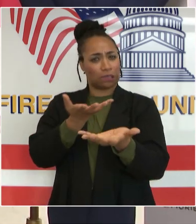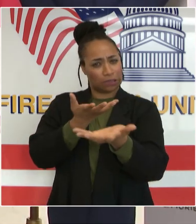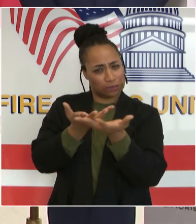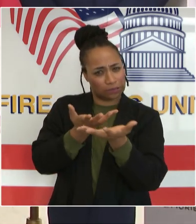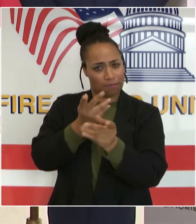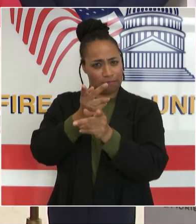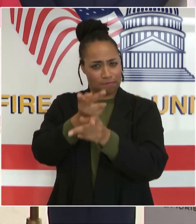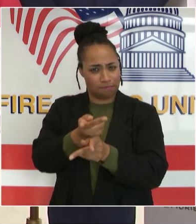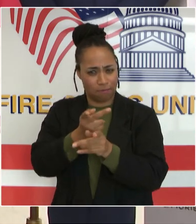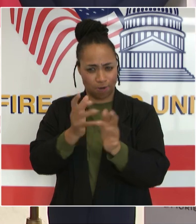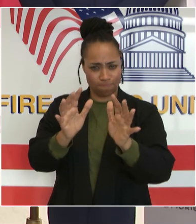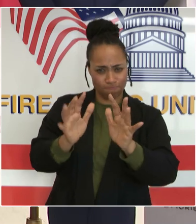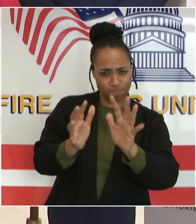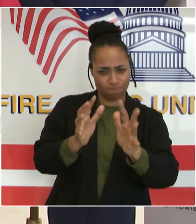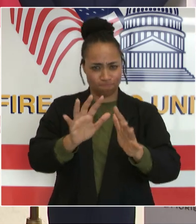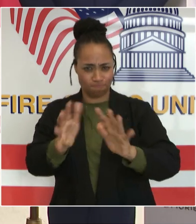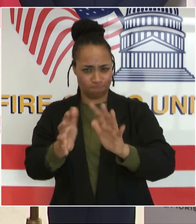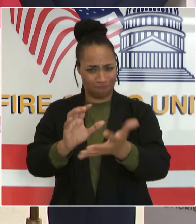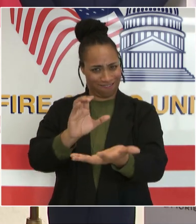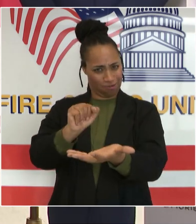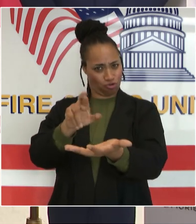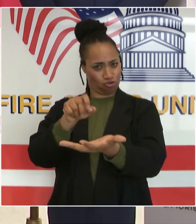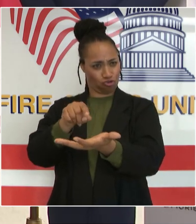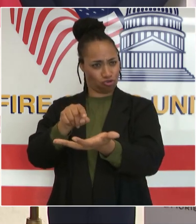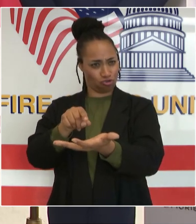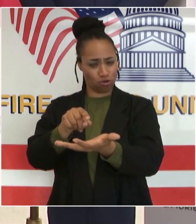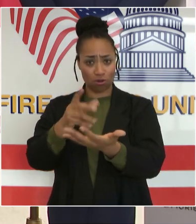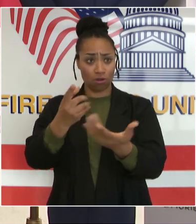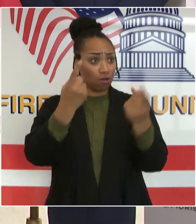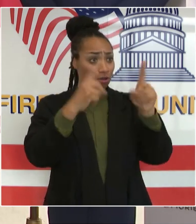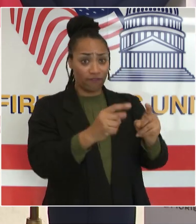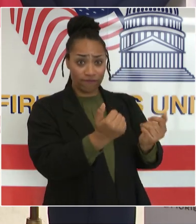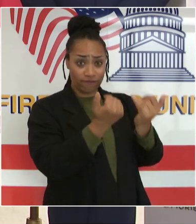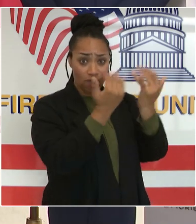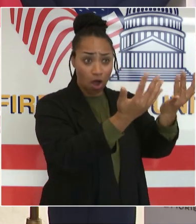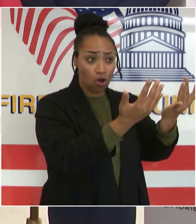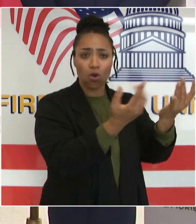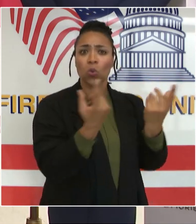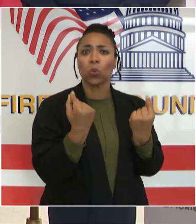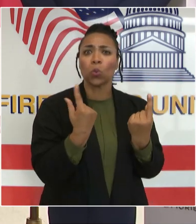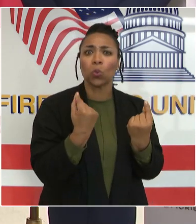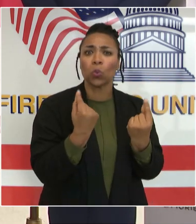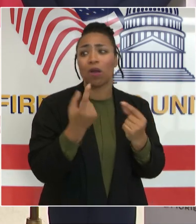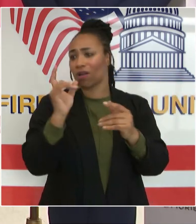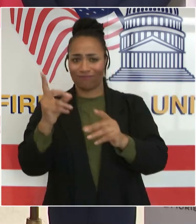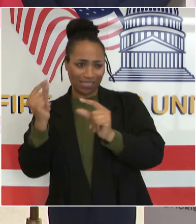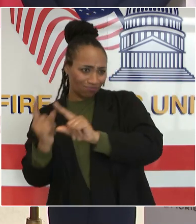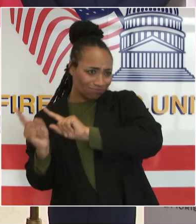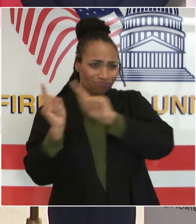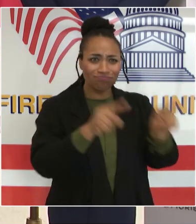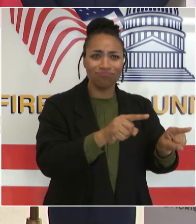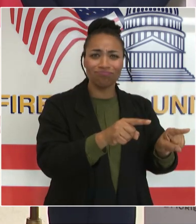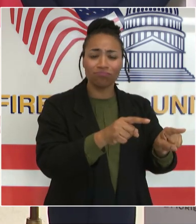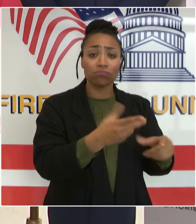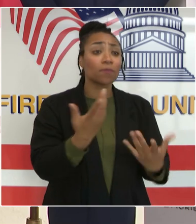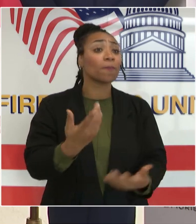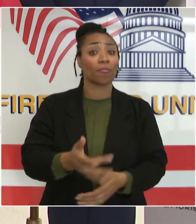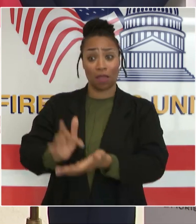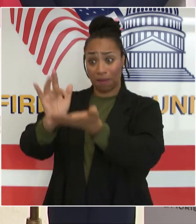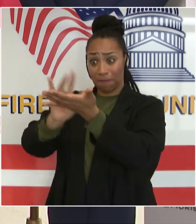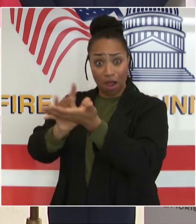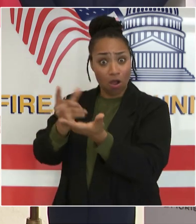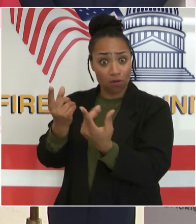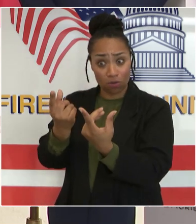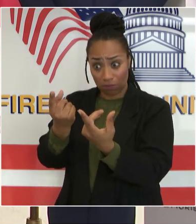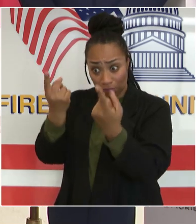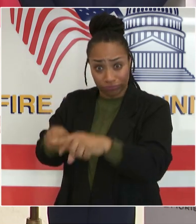calls, or if it's a firefighter to those calls, those matter. The other ones, if we get an appropriate trained person there,